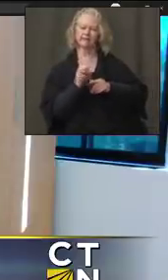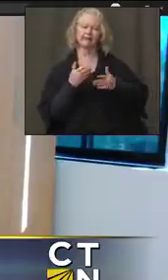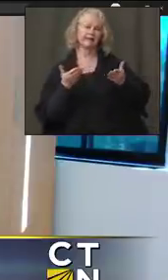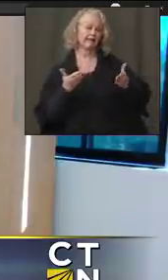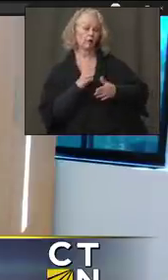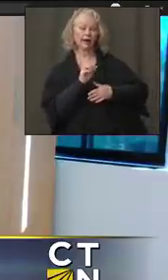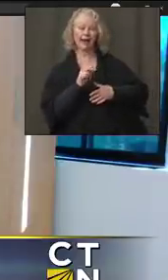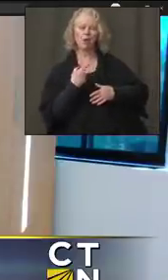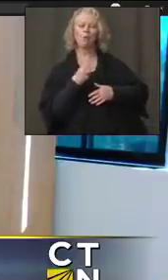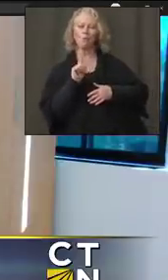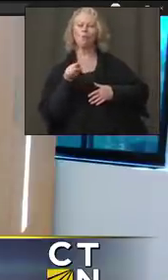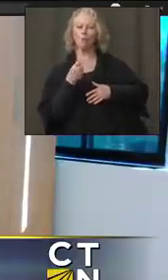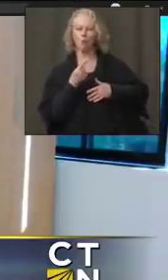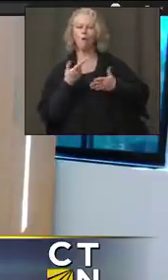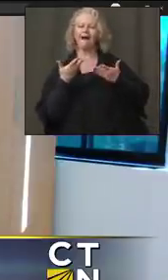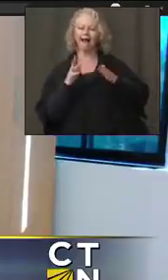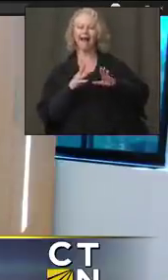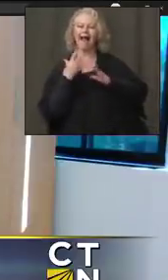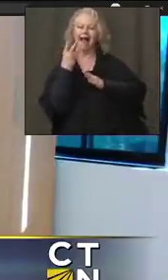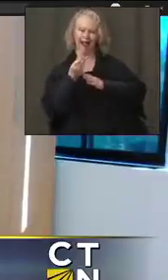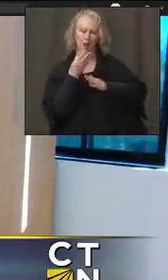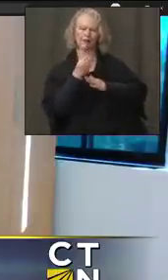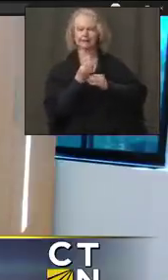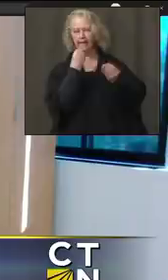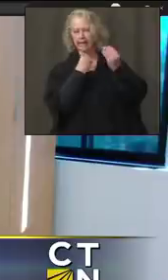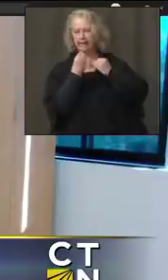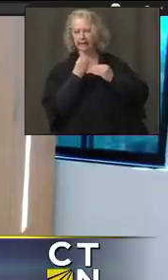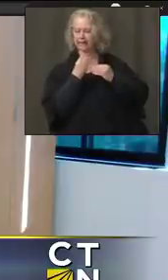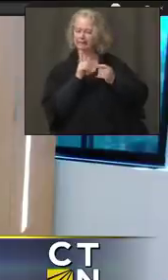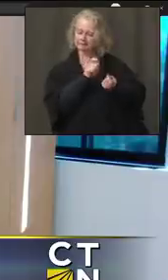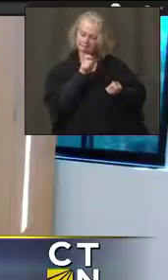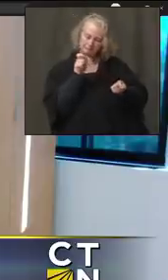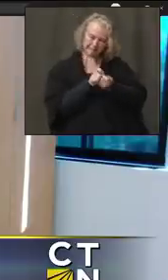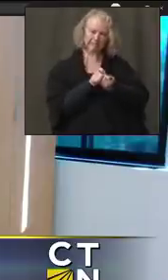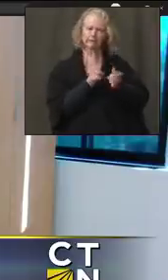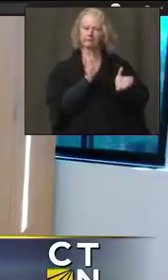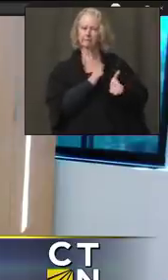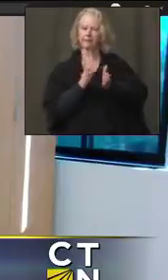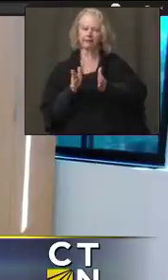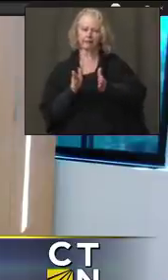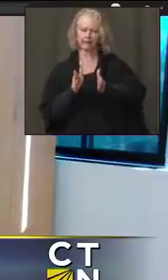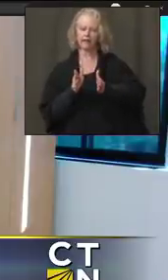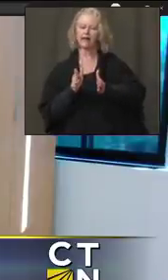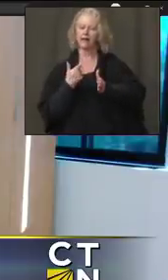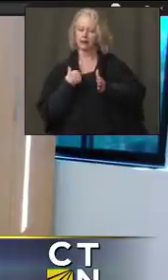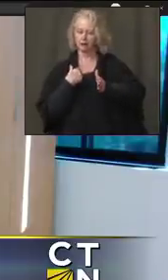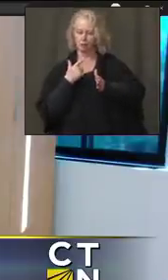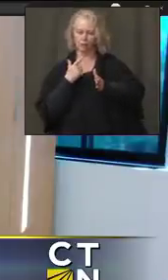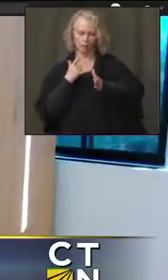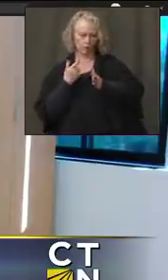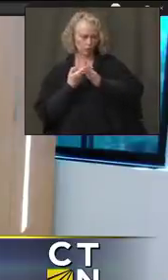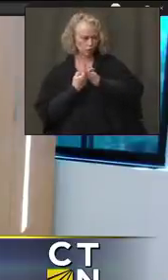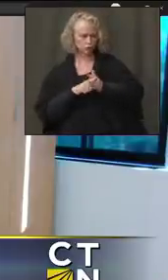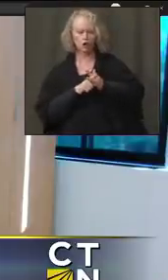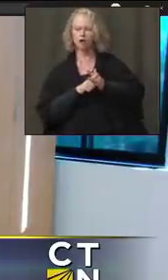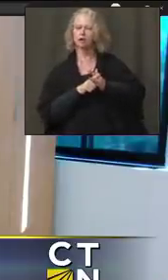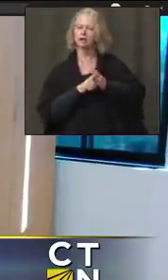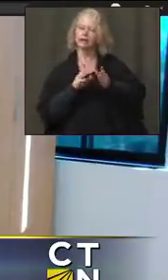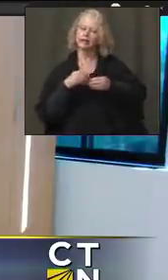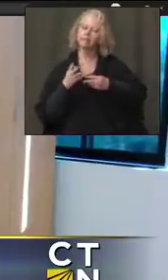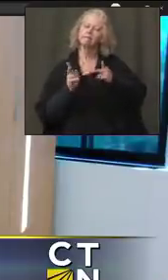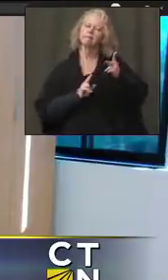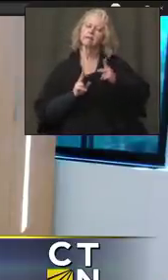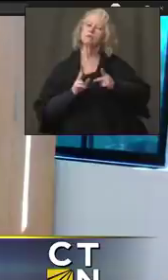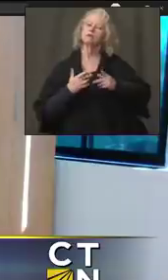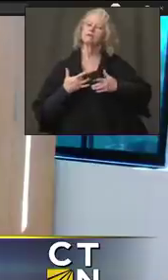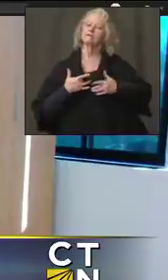dining, and we have a very specific plan through digital media that we're going to start very soon to start giving people some